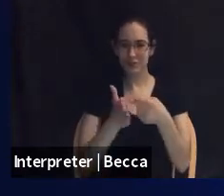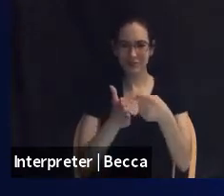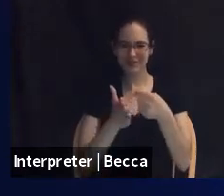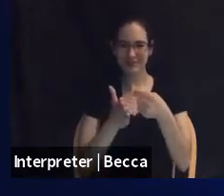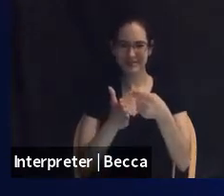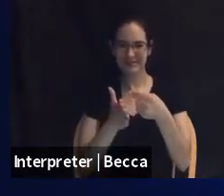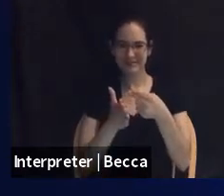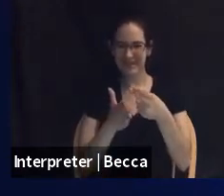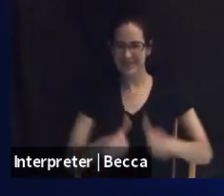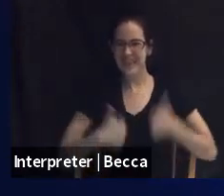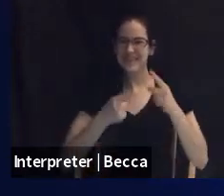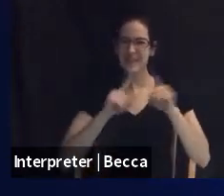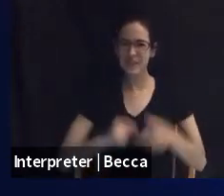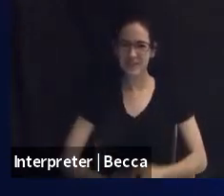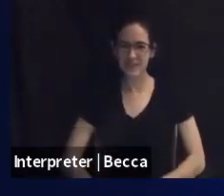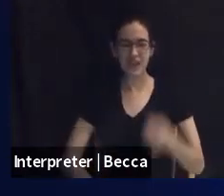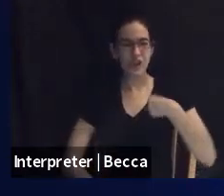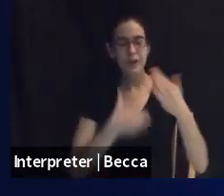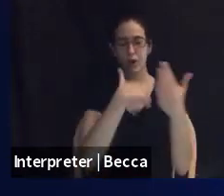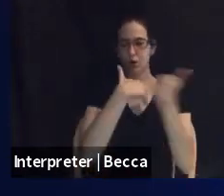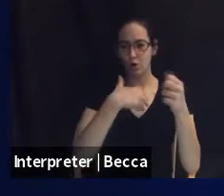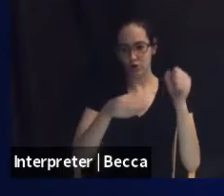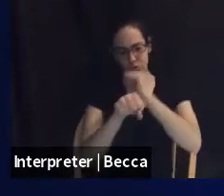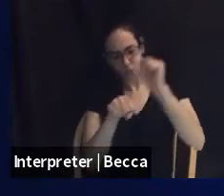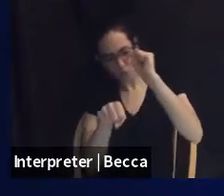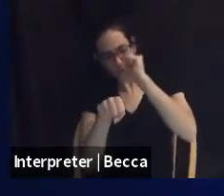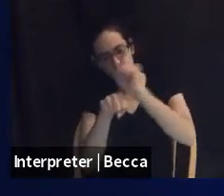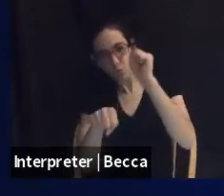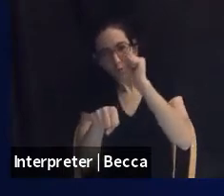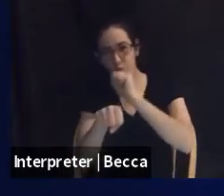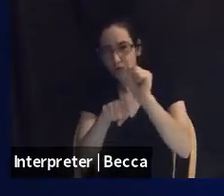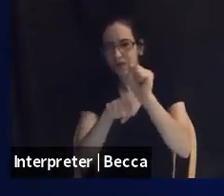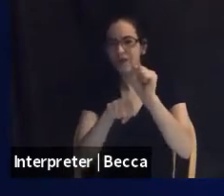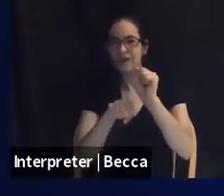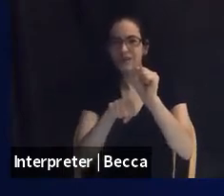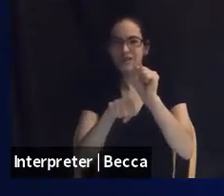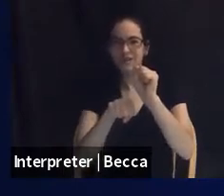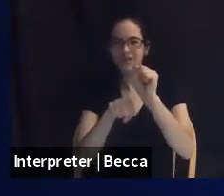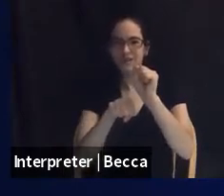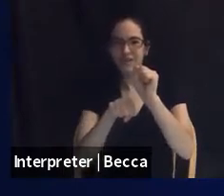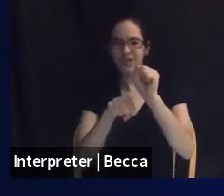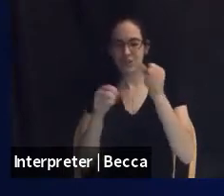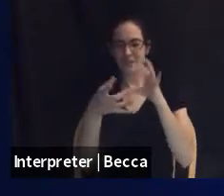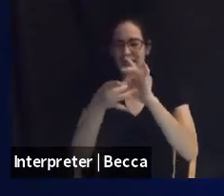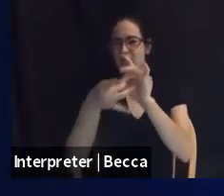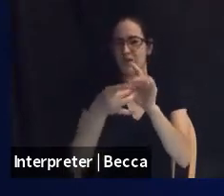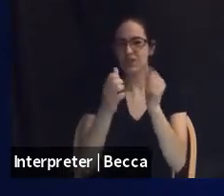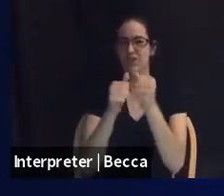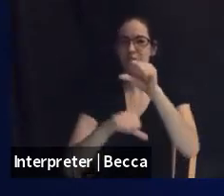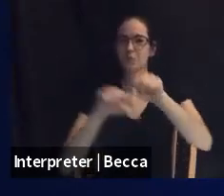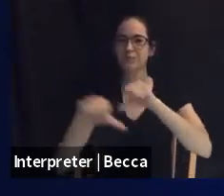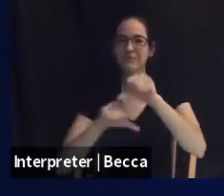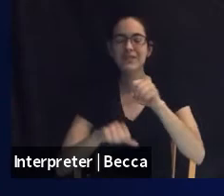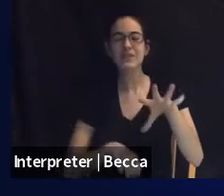The truth is, we are called to work in being in relationship with one another, to find the thing